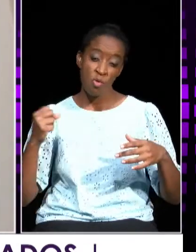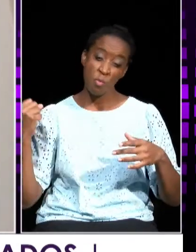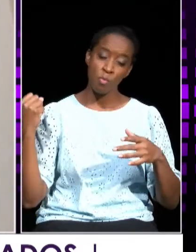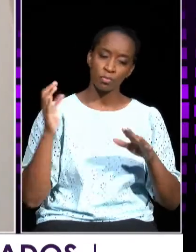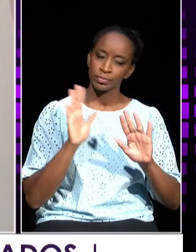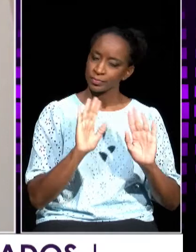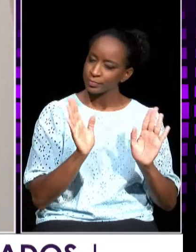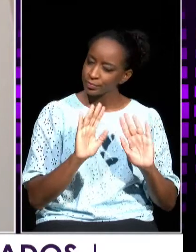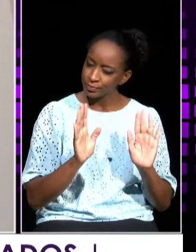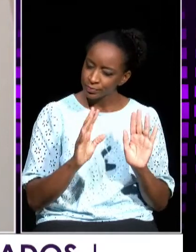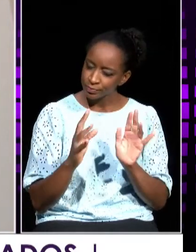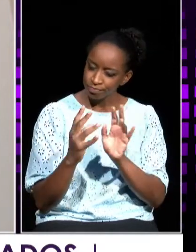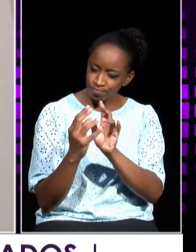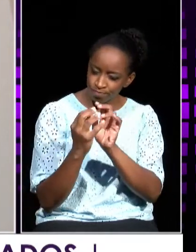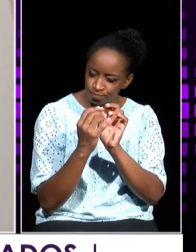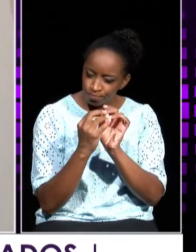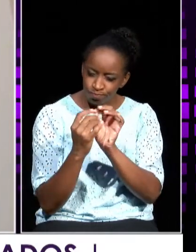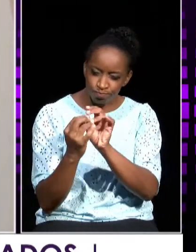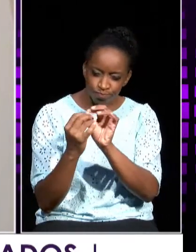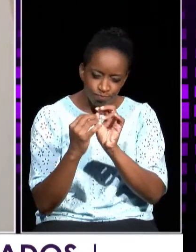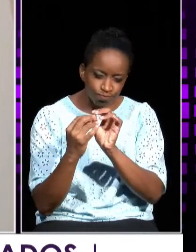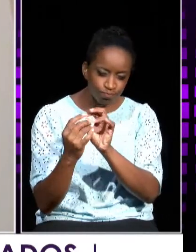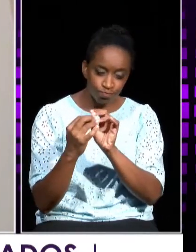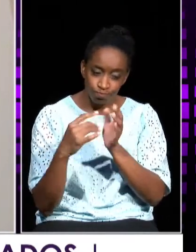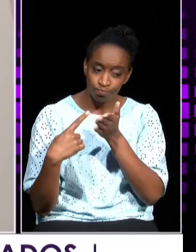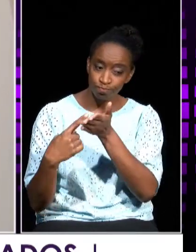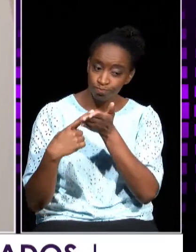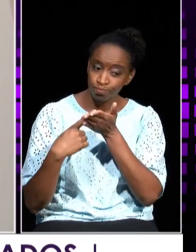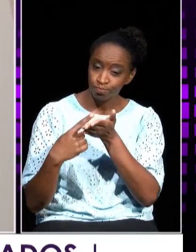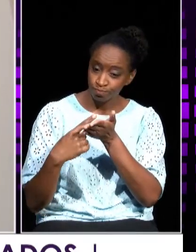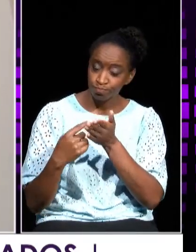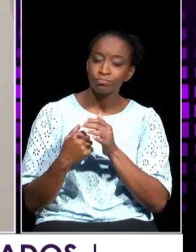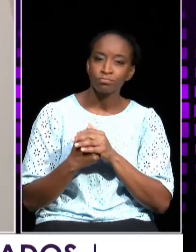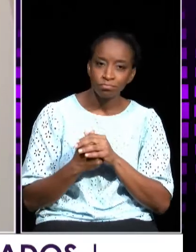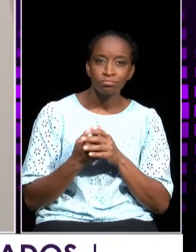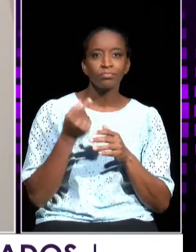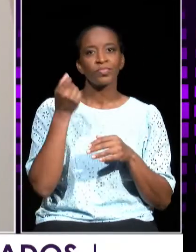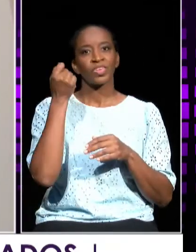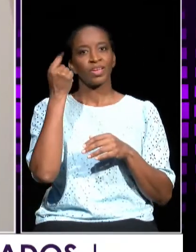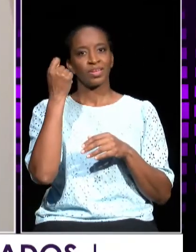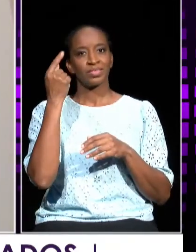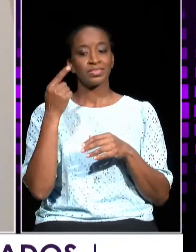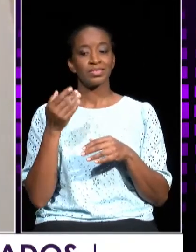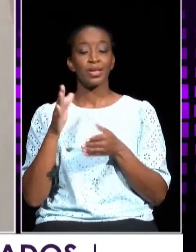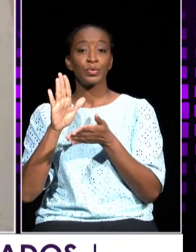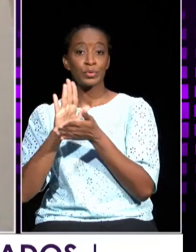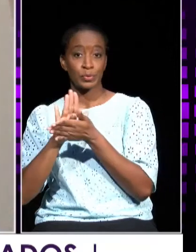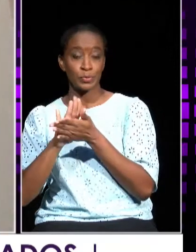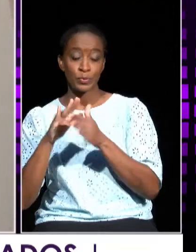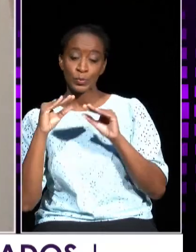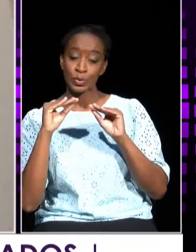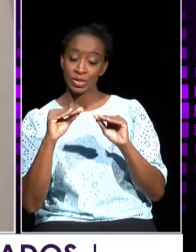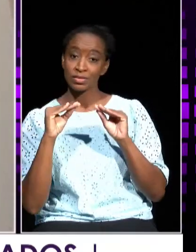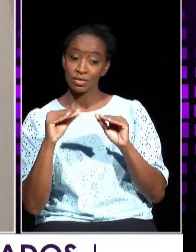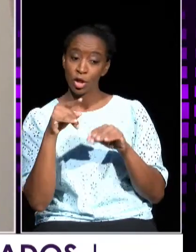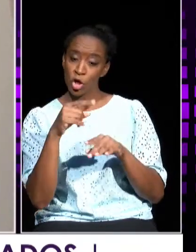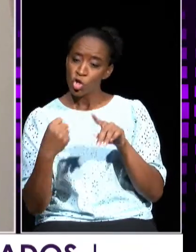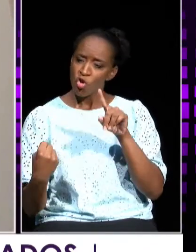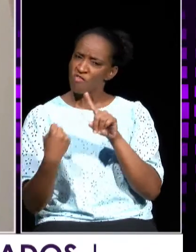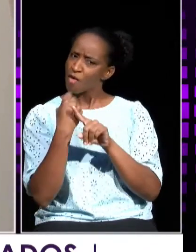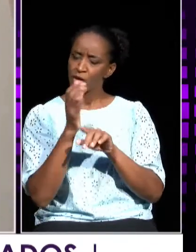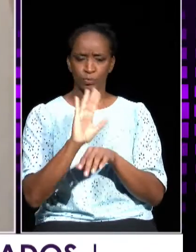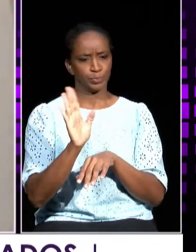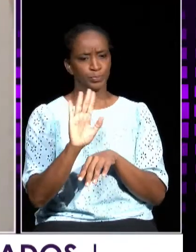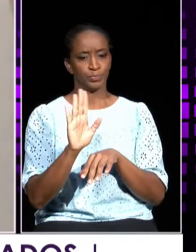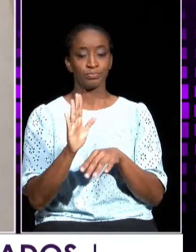are teaching them at school doesn't line up with what they are being told at home, with mommy telling them or daddy telling them, if anybody hits